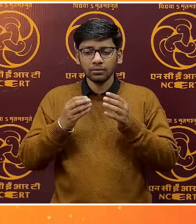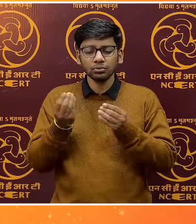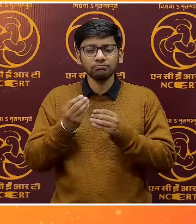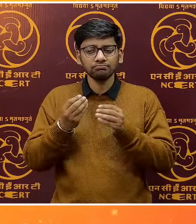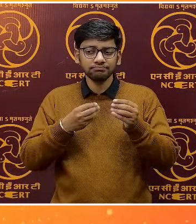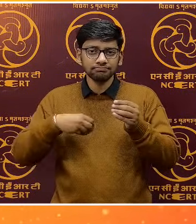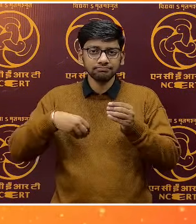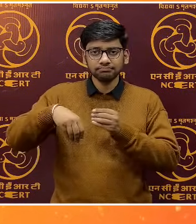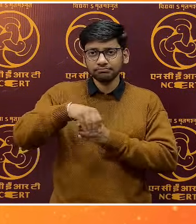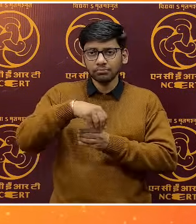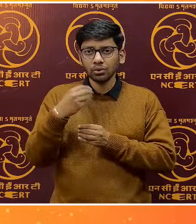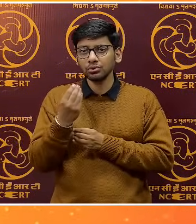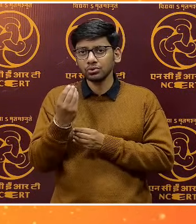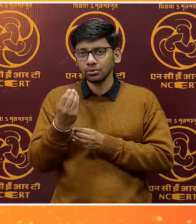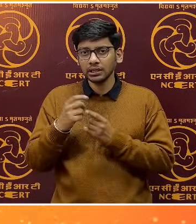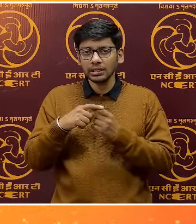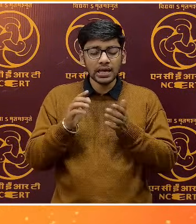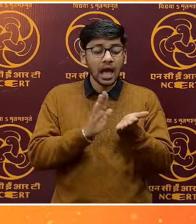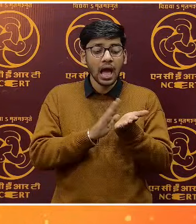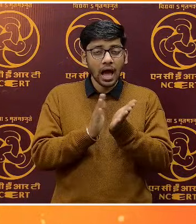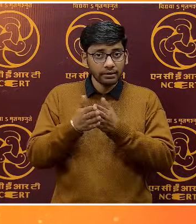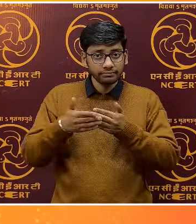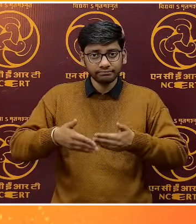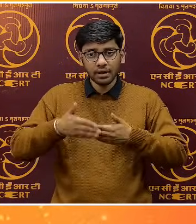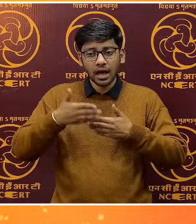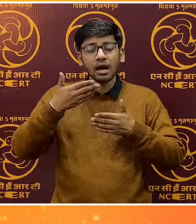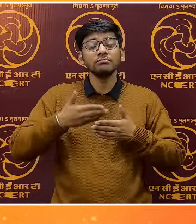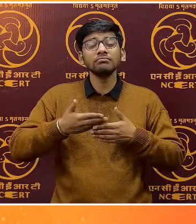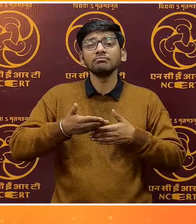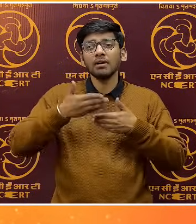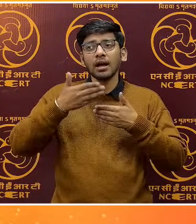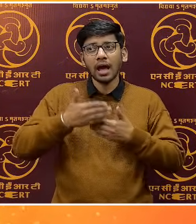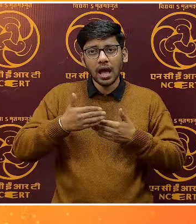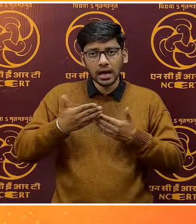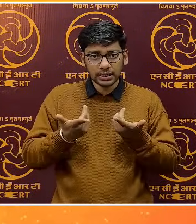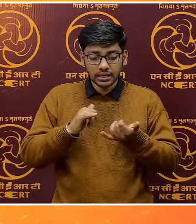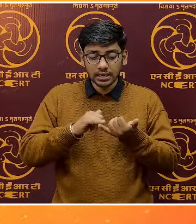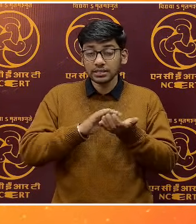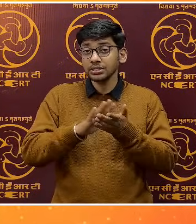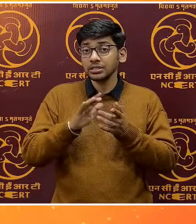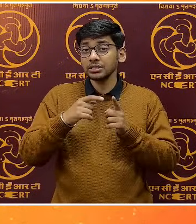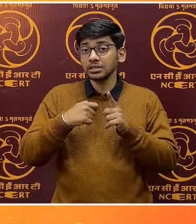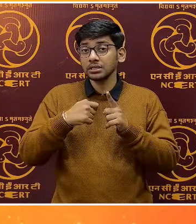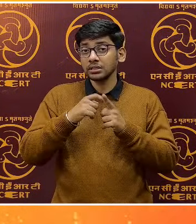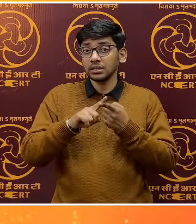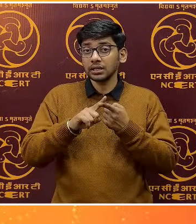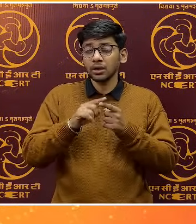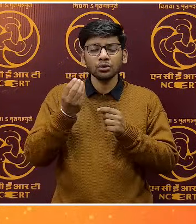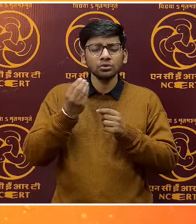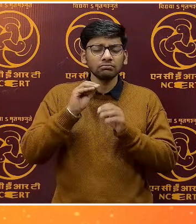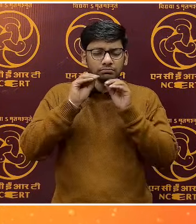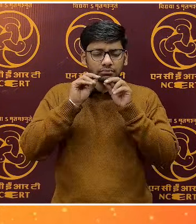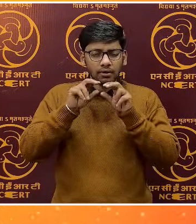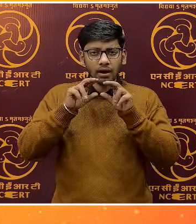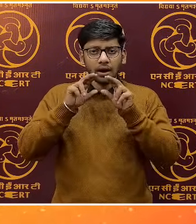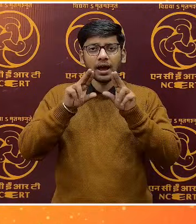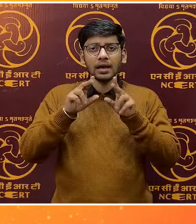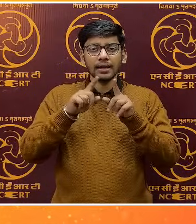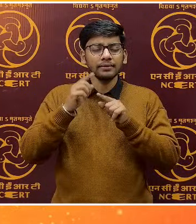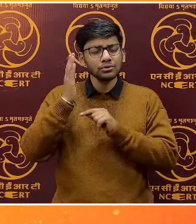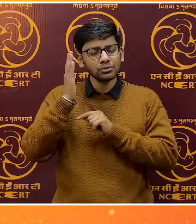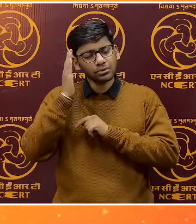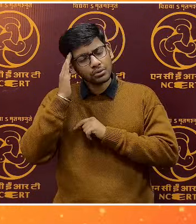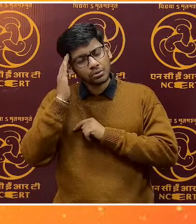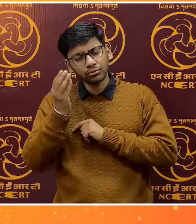little, shake your hand, shake your hand. Yawn a little, sleep